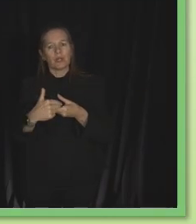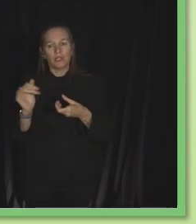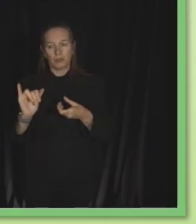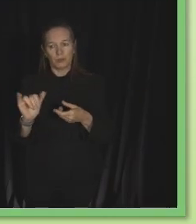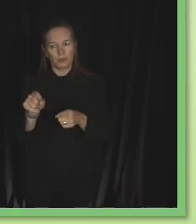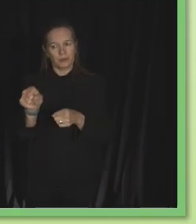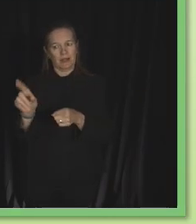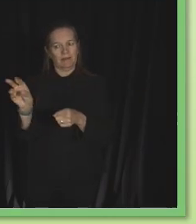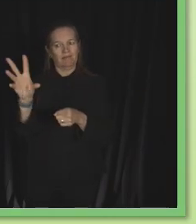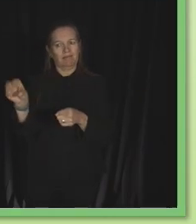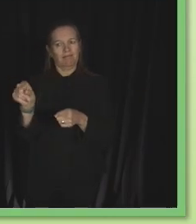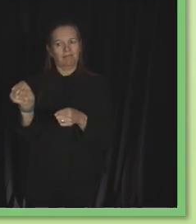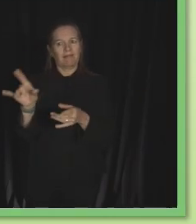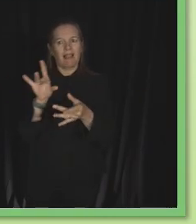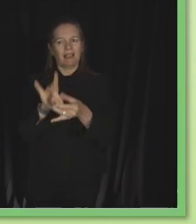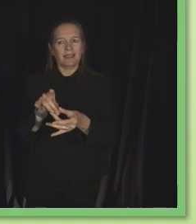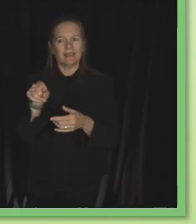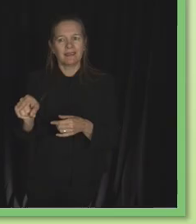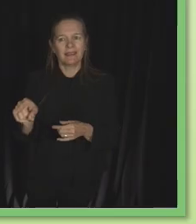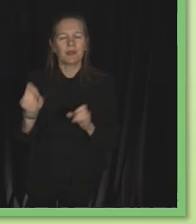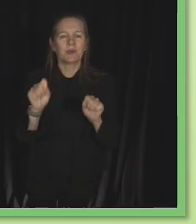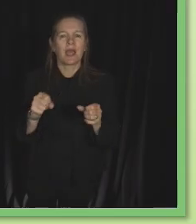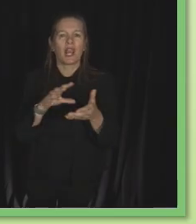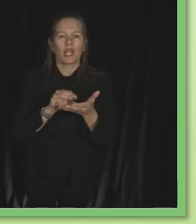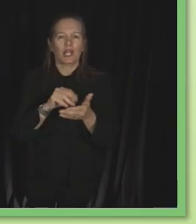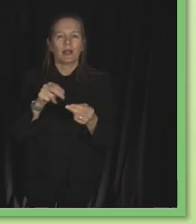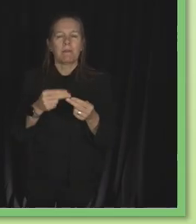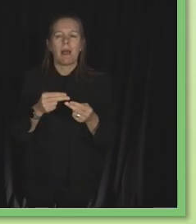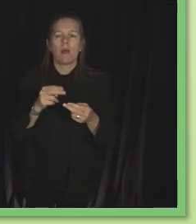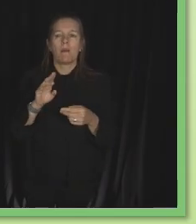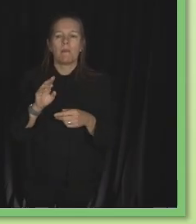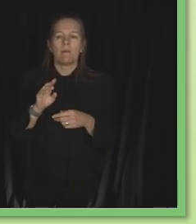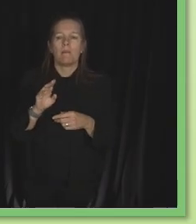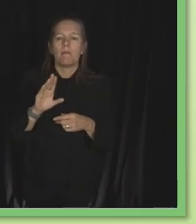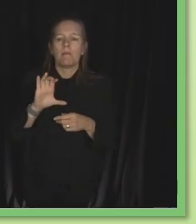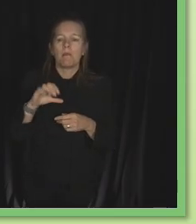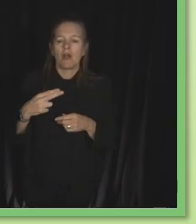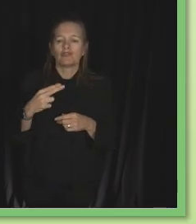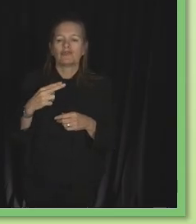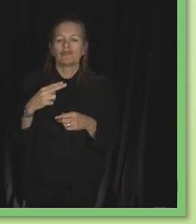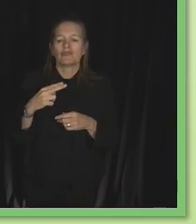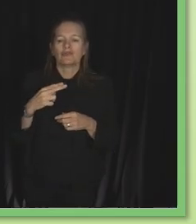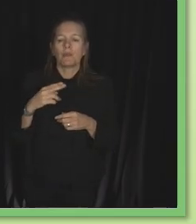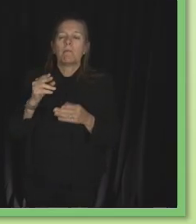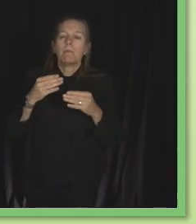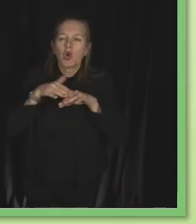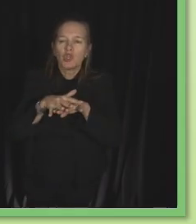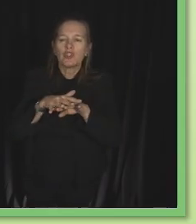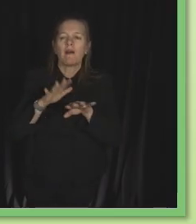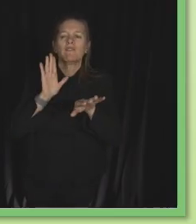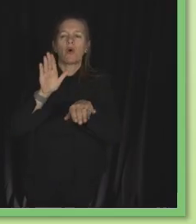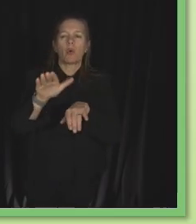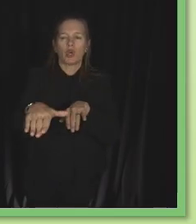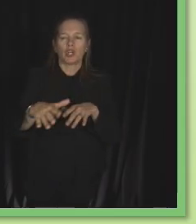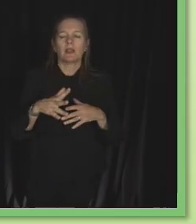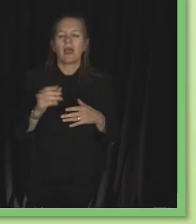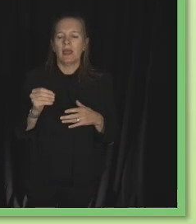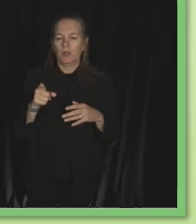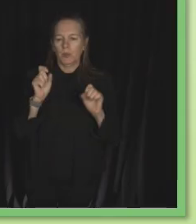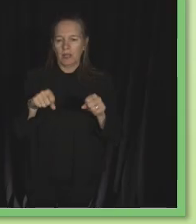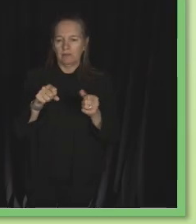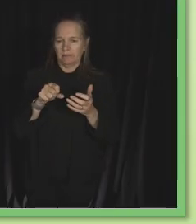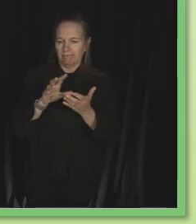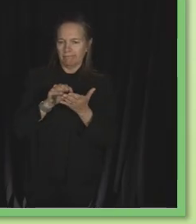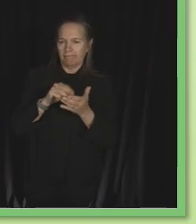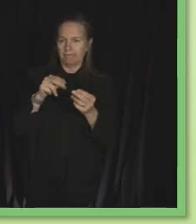Visit the link on screen to learn about Merge Forward, a new CNCF initiative empowering underrepresented